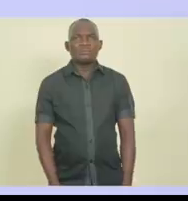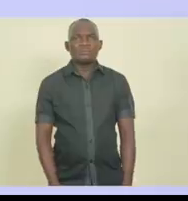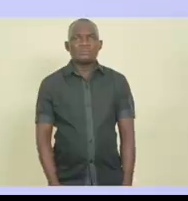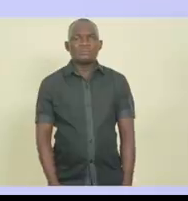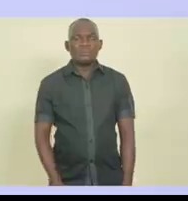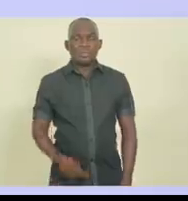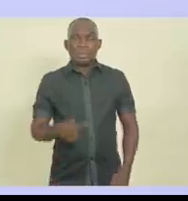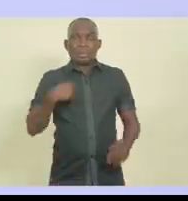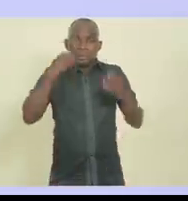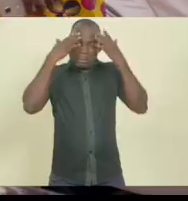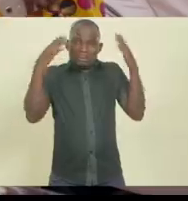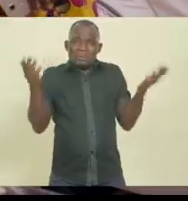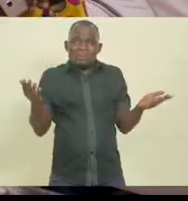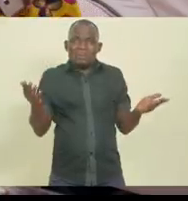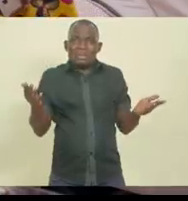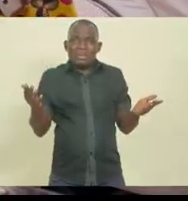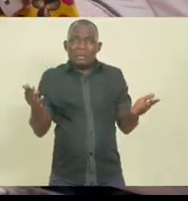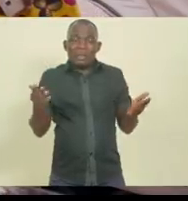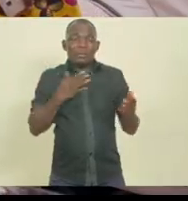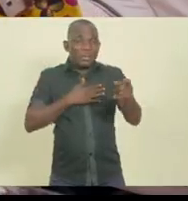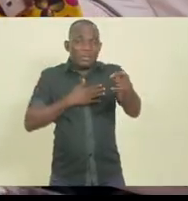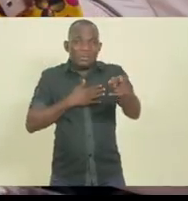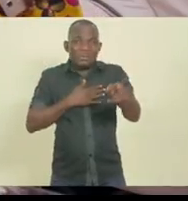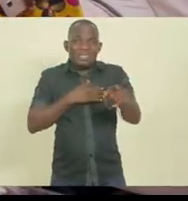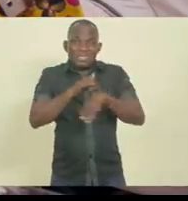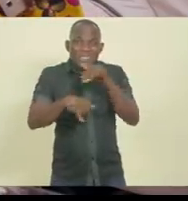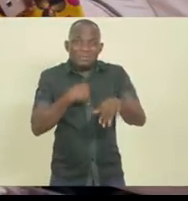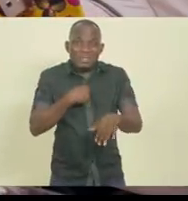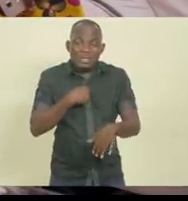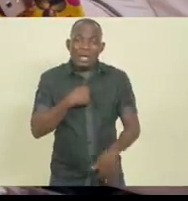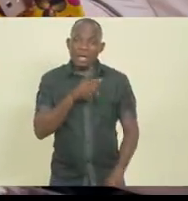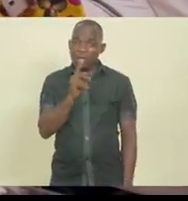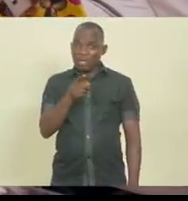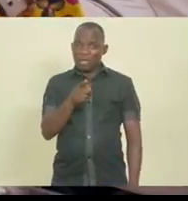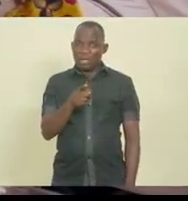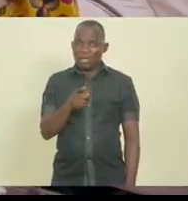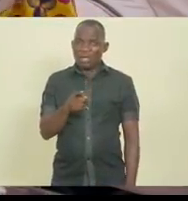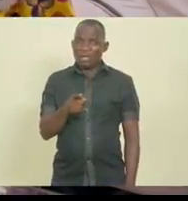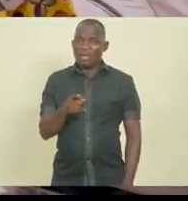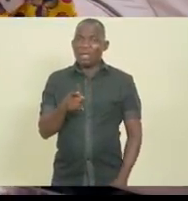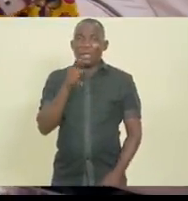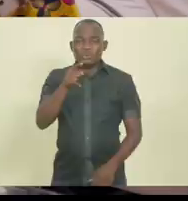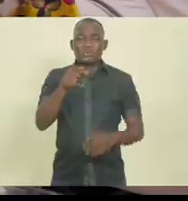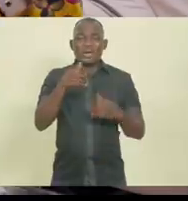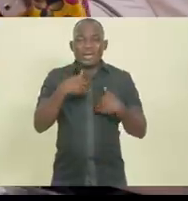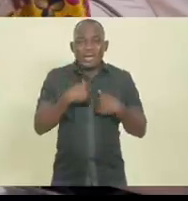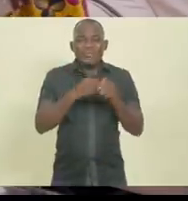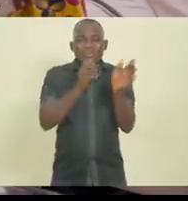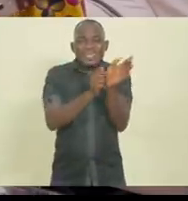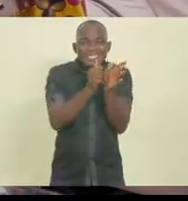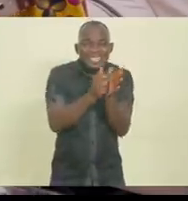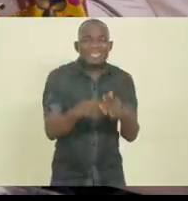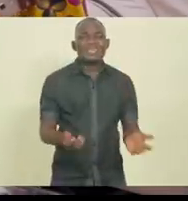I don't know what you are talking about. Don't you dare lie to me. Koko, what has come over you? Do you have cancer or